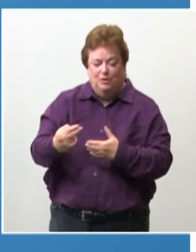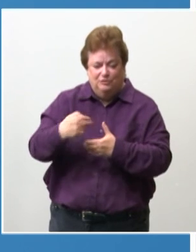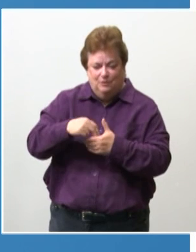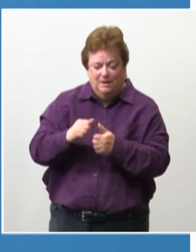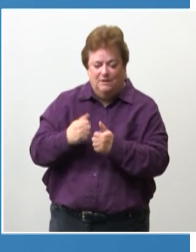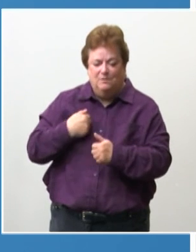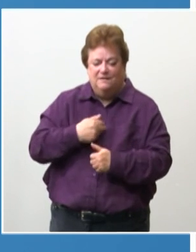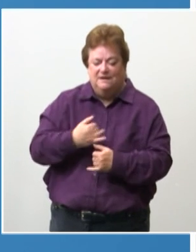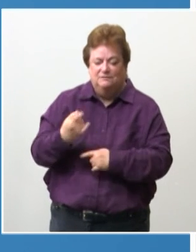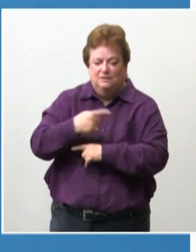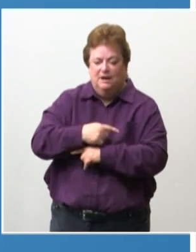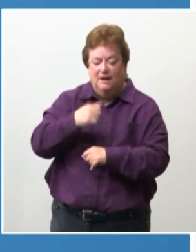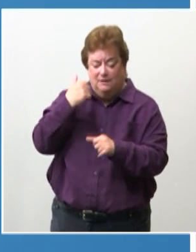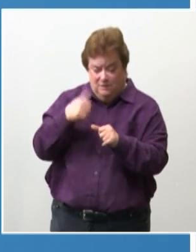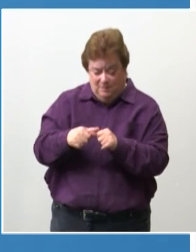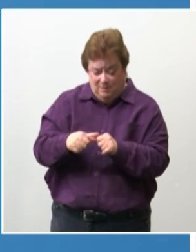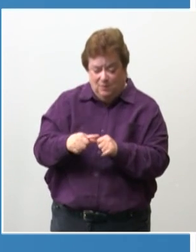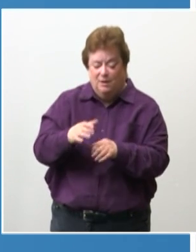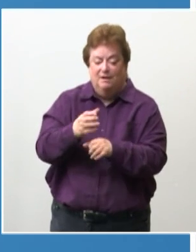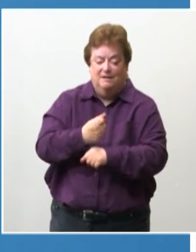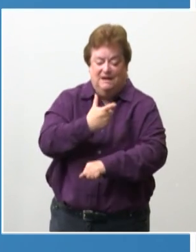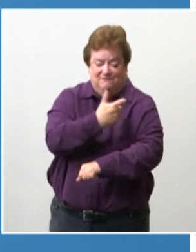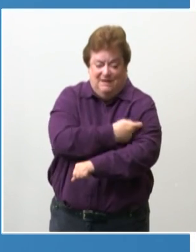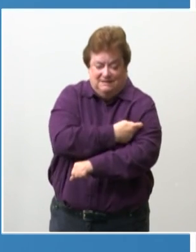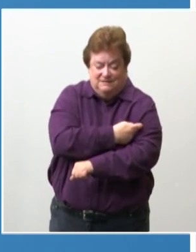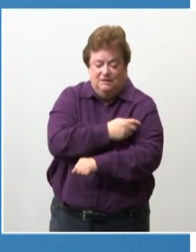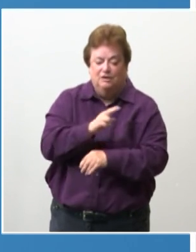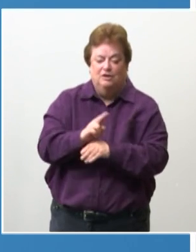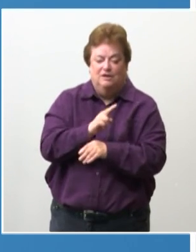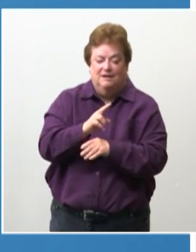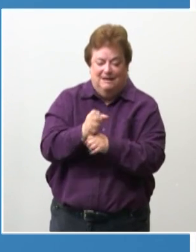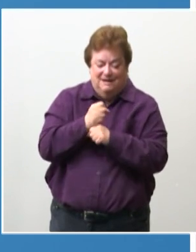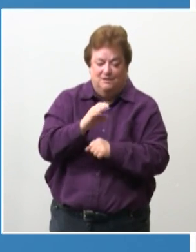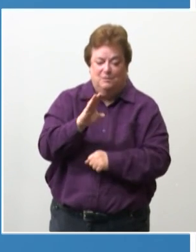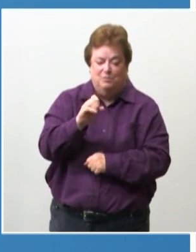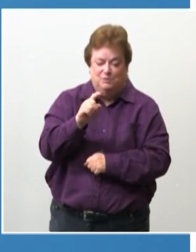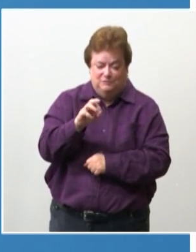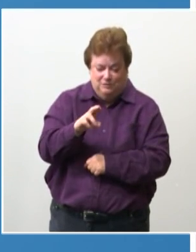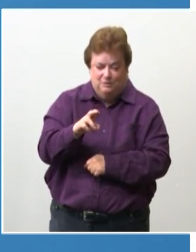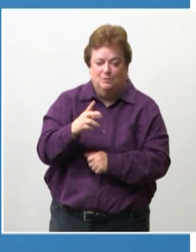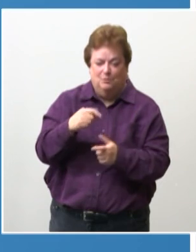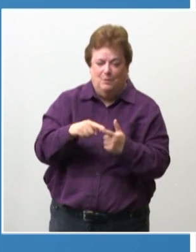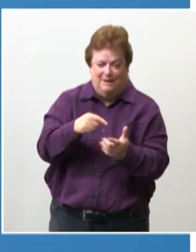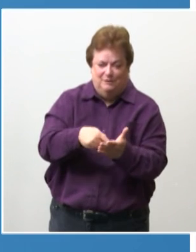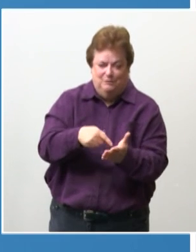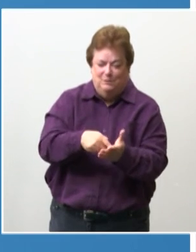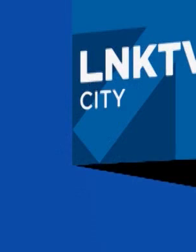us today, and remember to get vaccinated and get your booster if it's due.